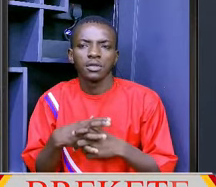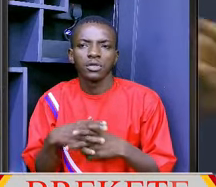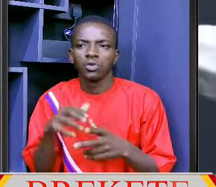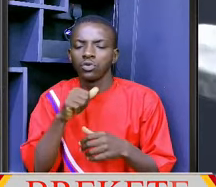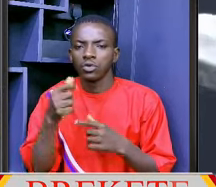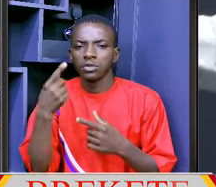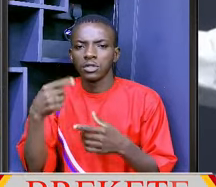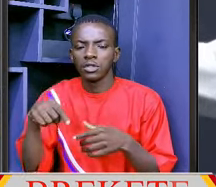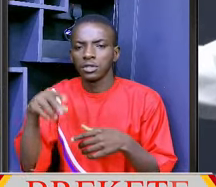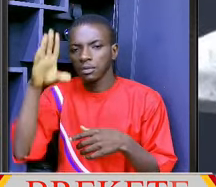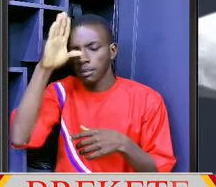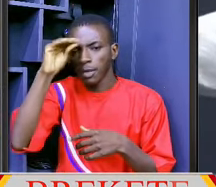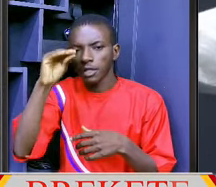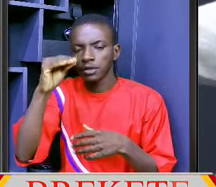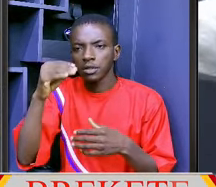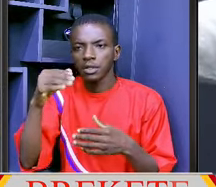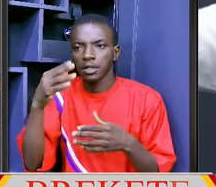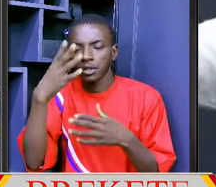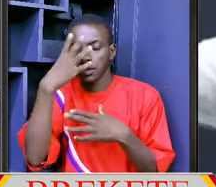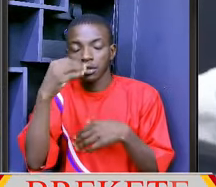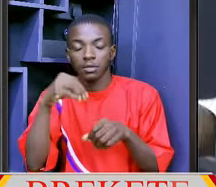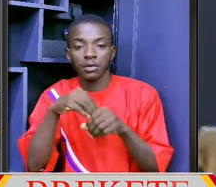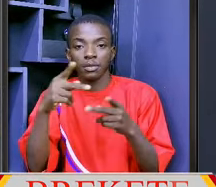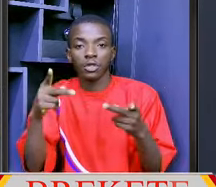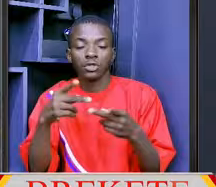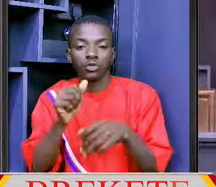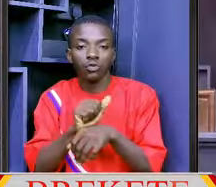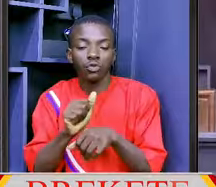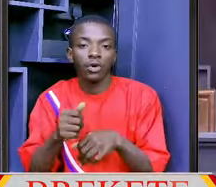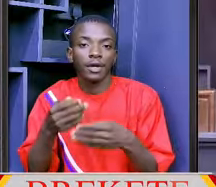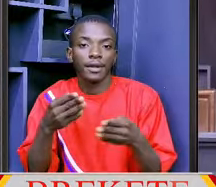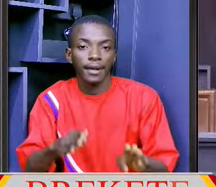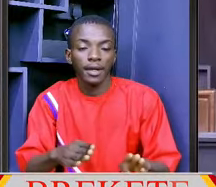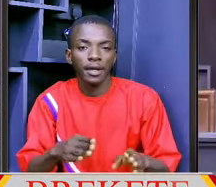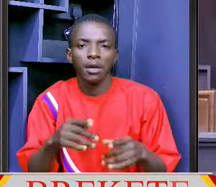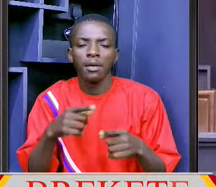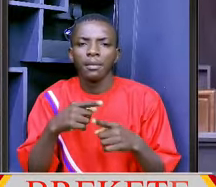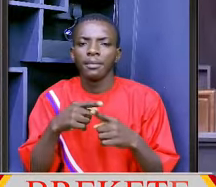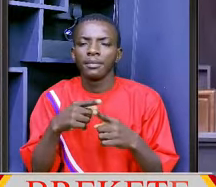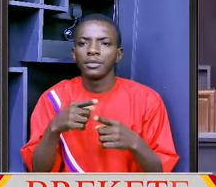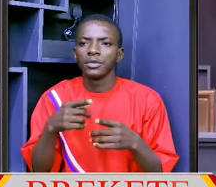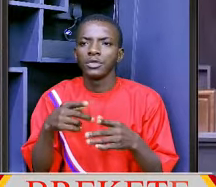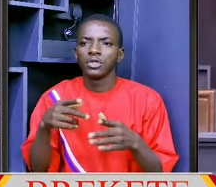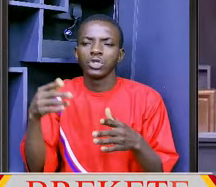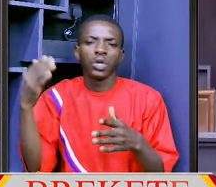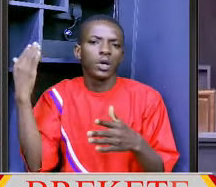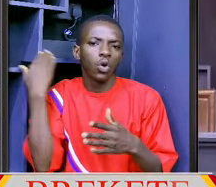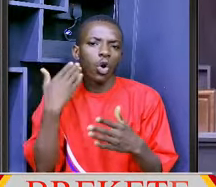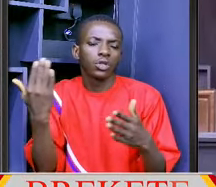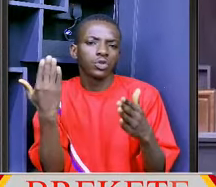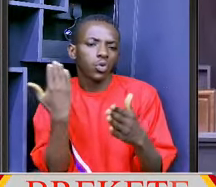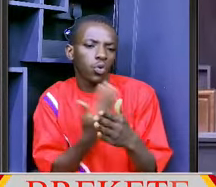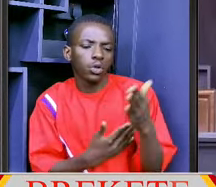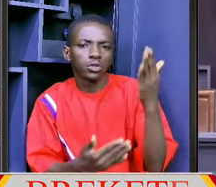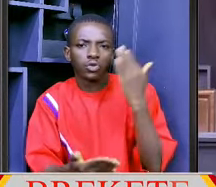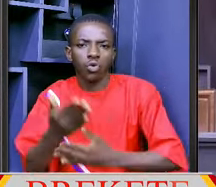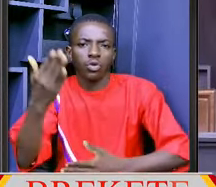No, be said this man lie down for place of work, he die. They machete him.